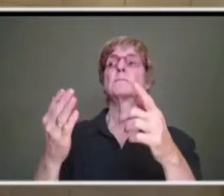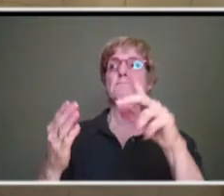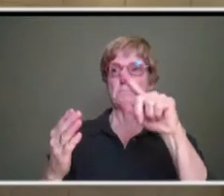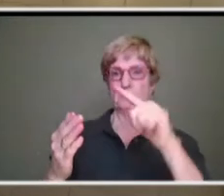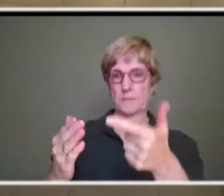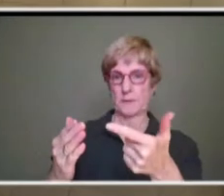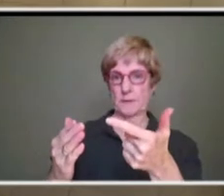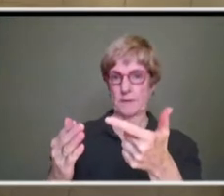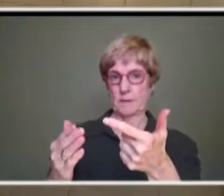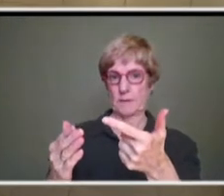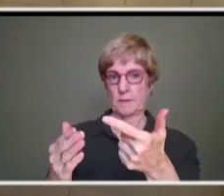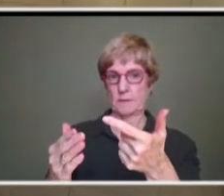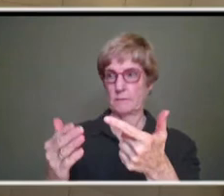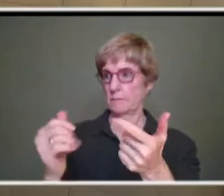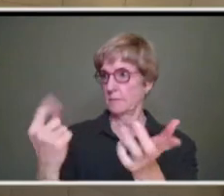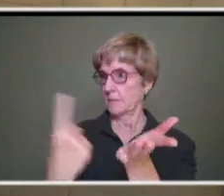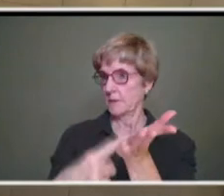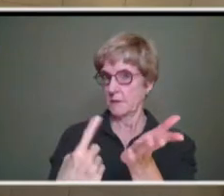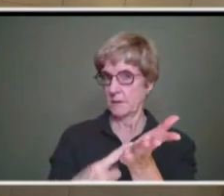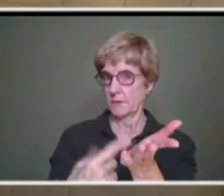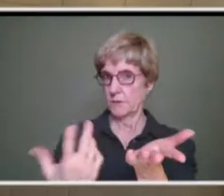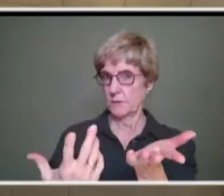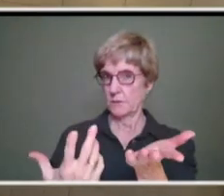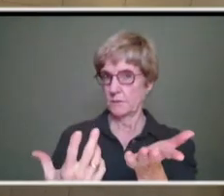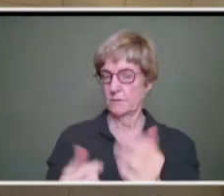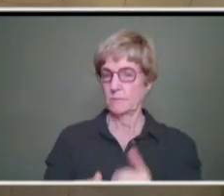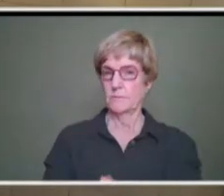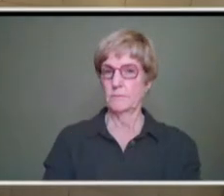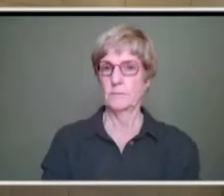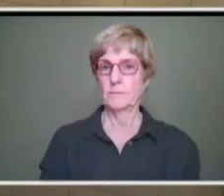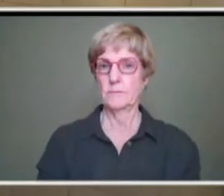um is there any discussion on the motion